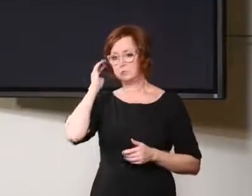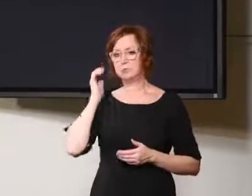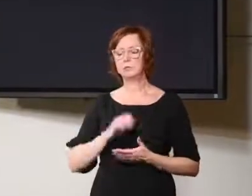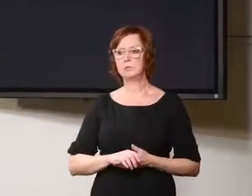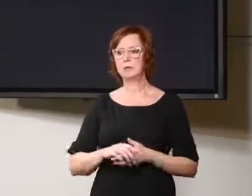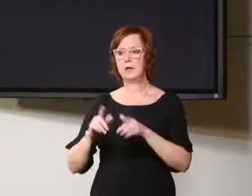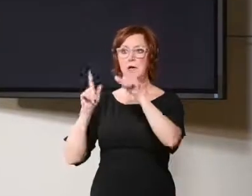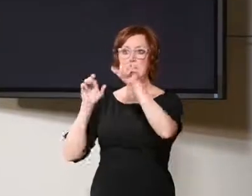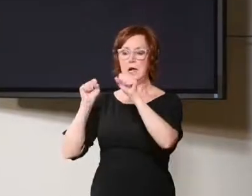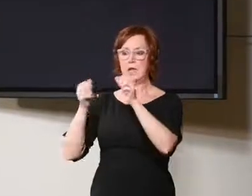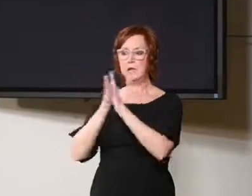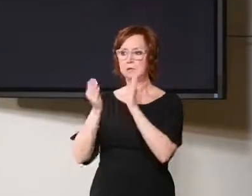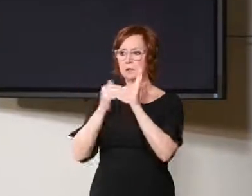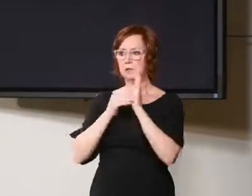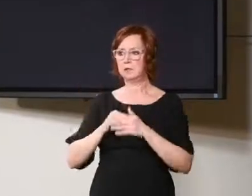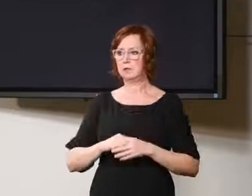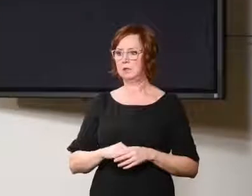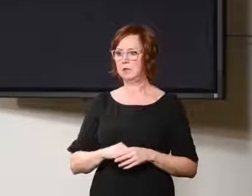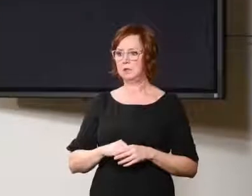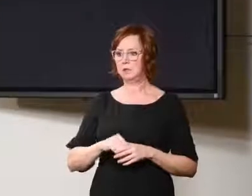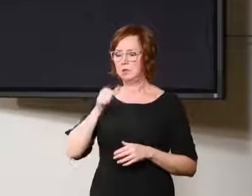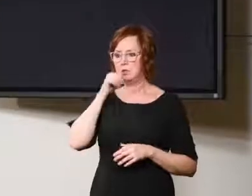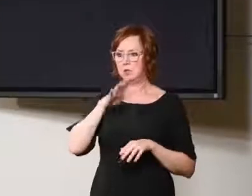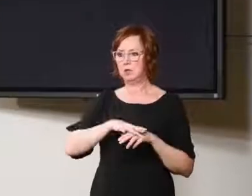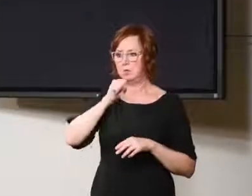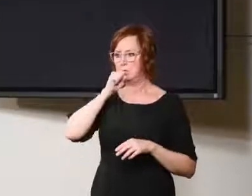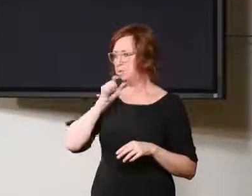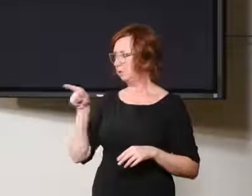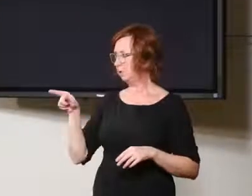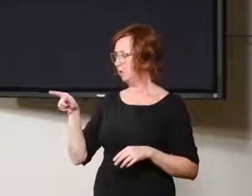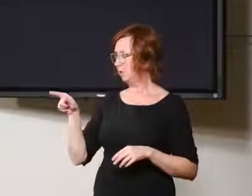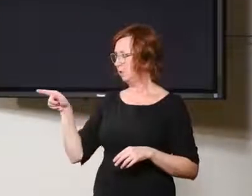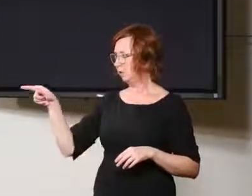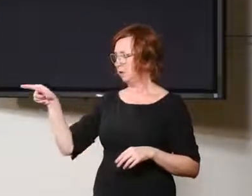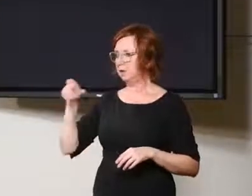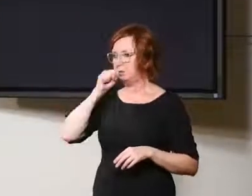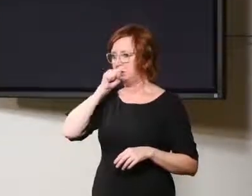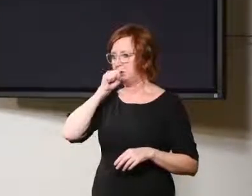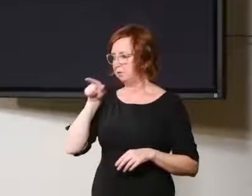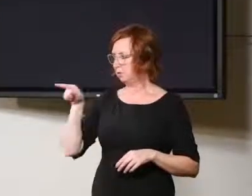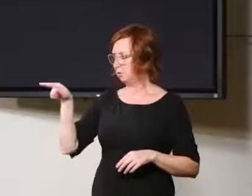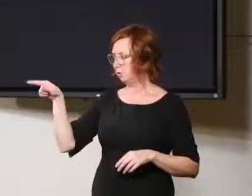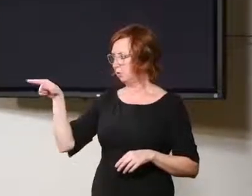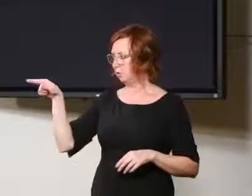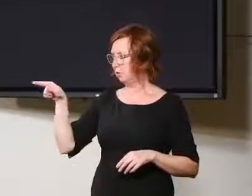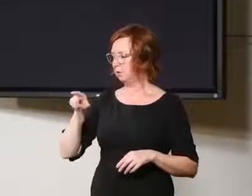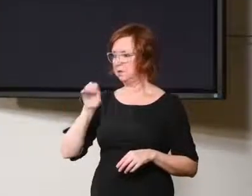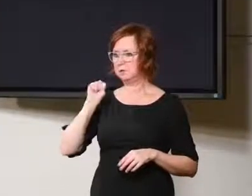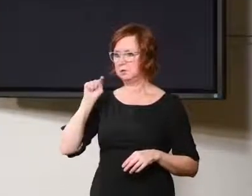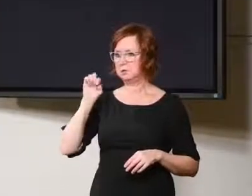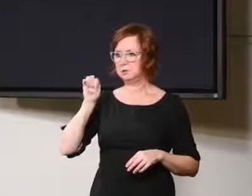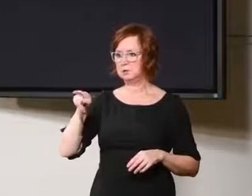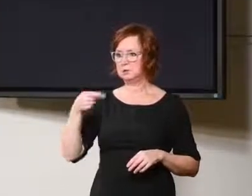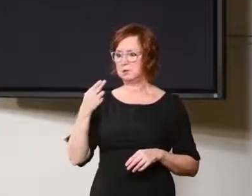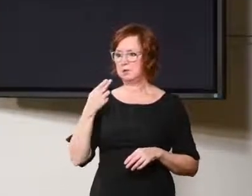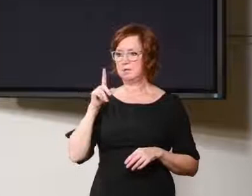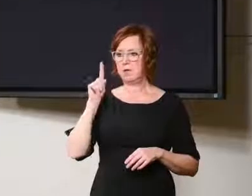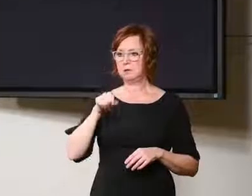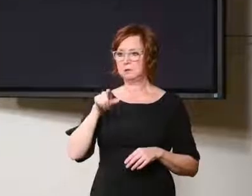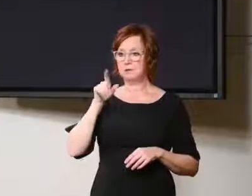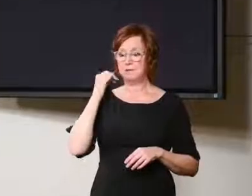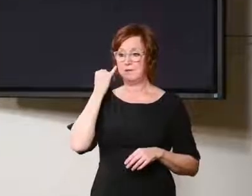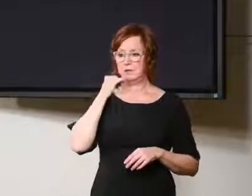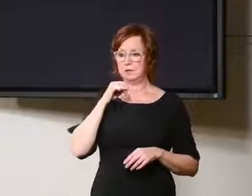I'm sorry, could you repeat the question? It's unable to hear. Oh, sorry. I can repeat it here. It was Steph had asked if the SHA is